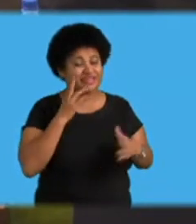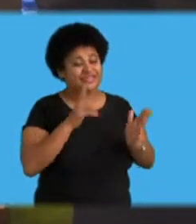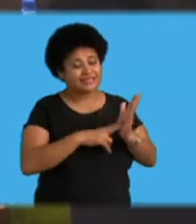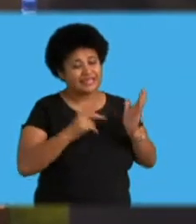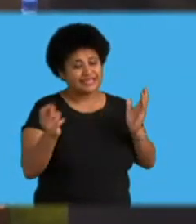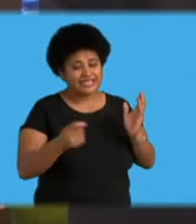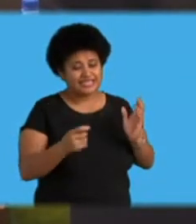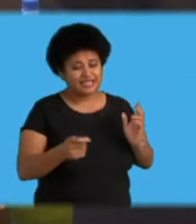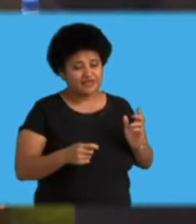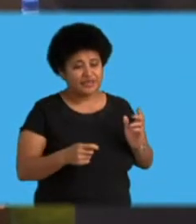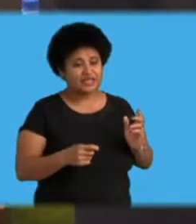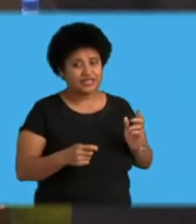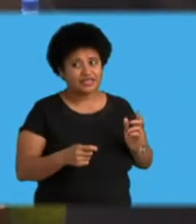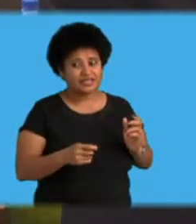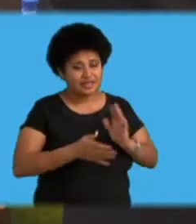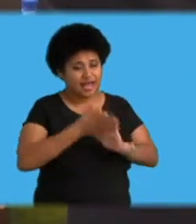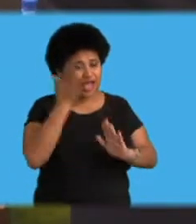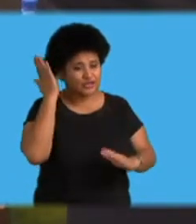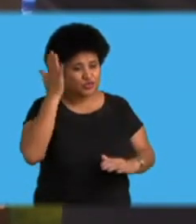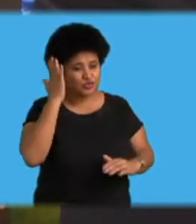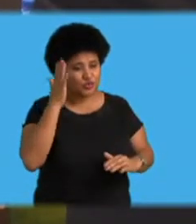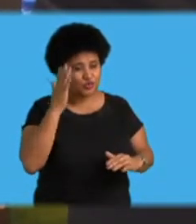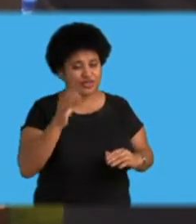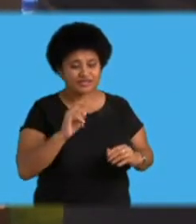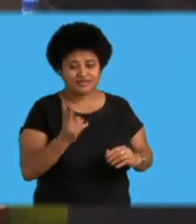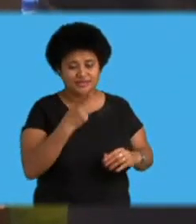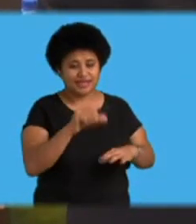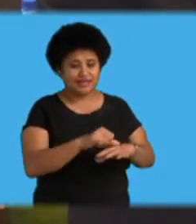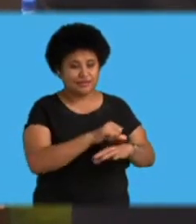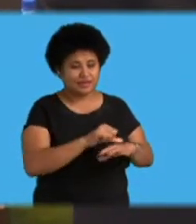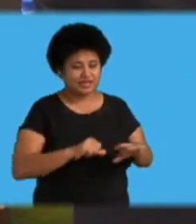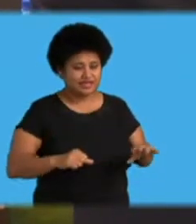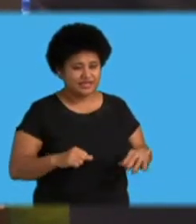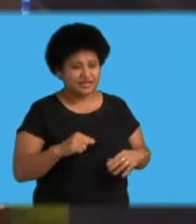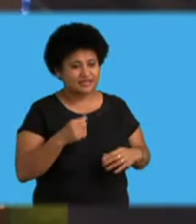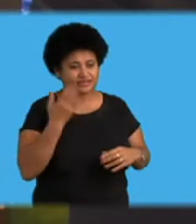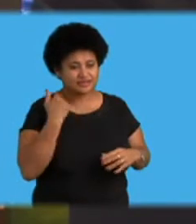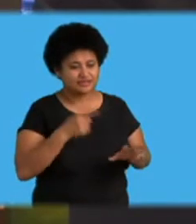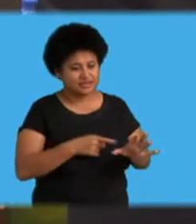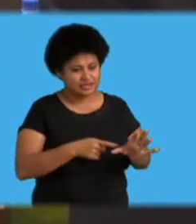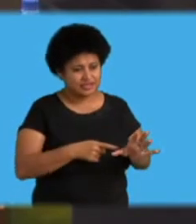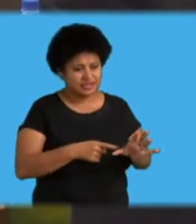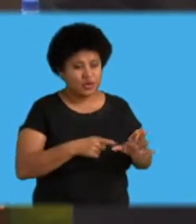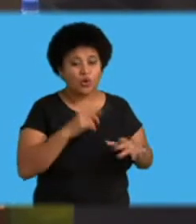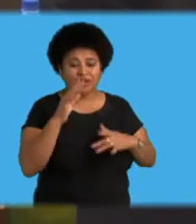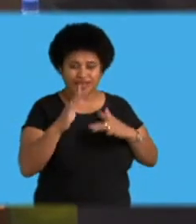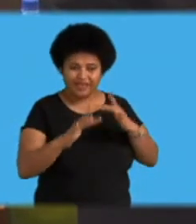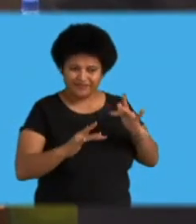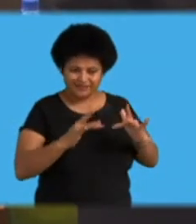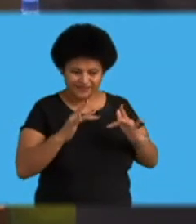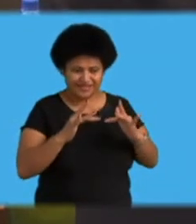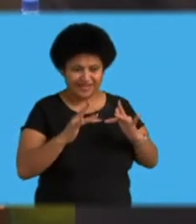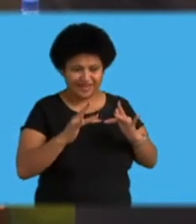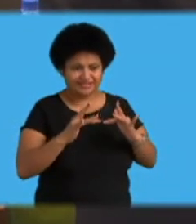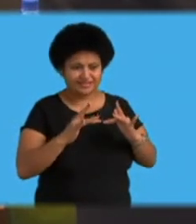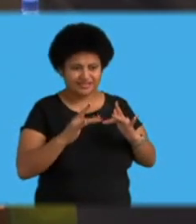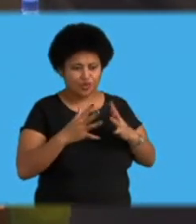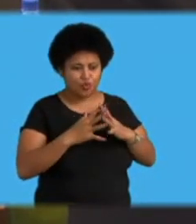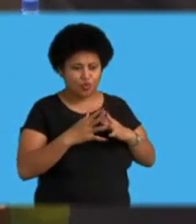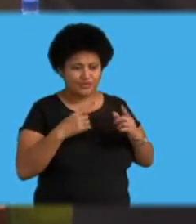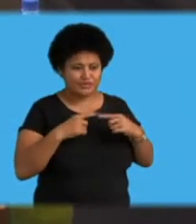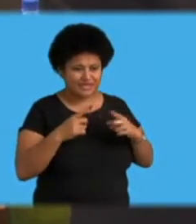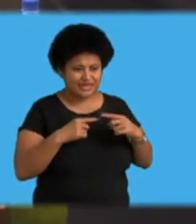School, where students, children, people, tourists can go log on to that particular site and view